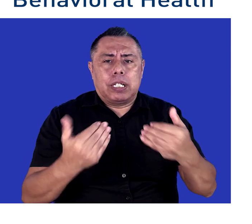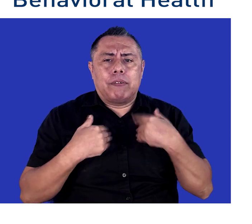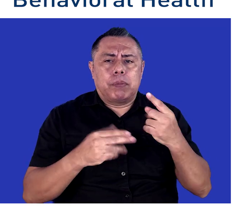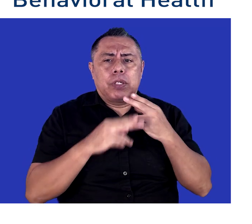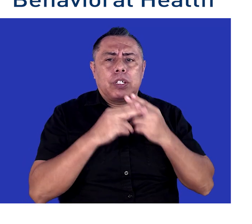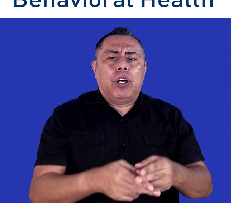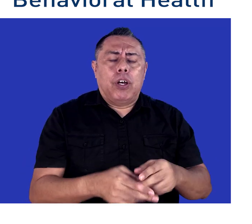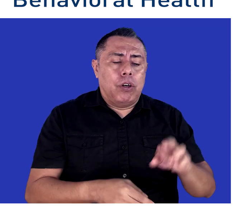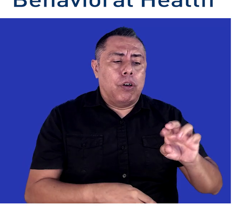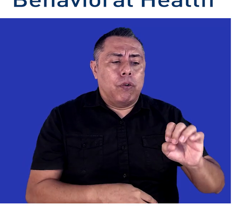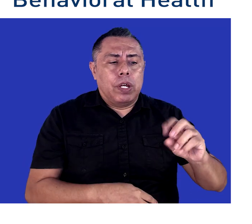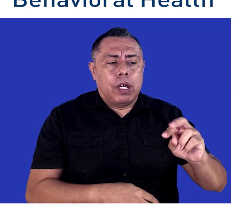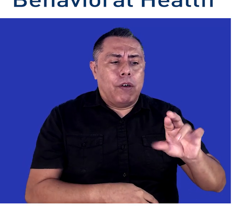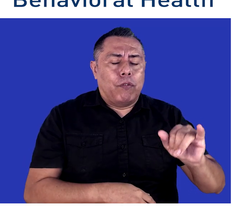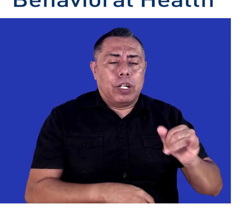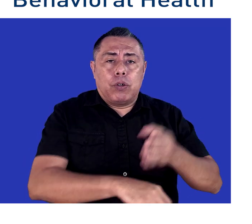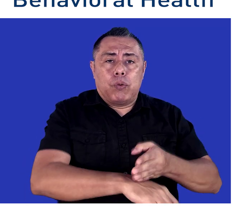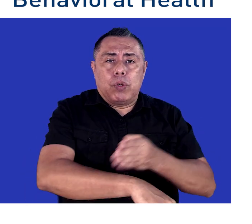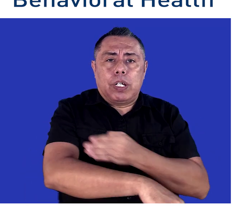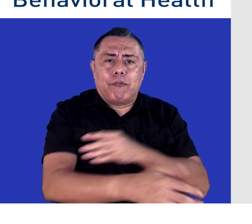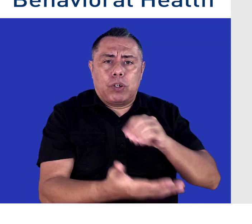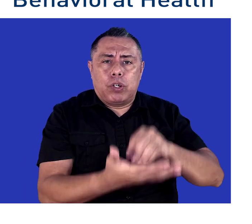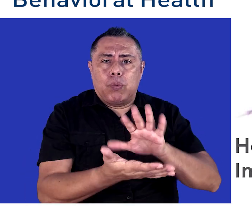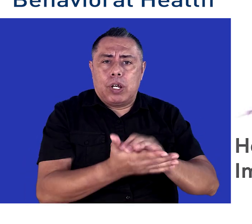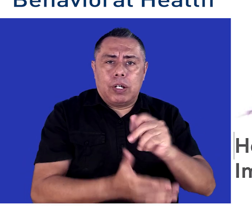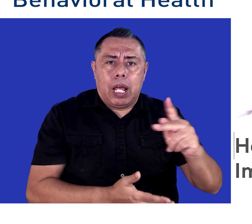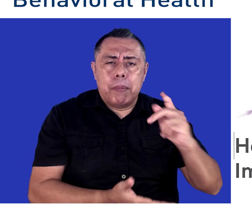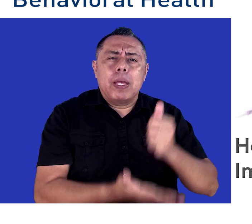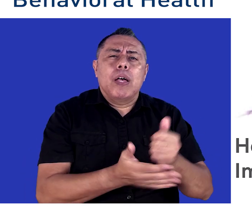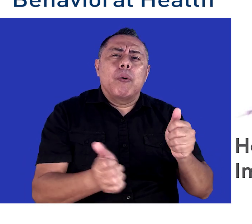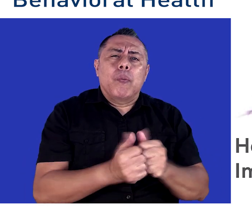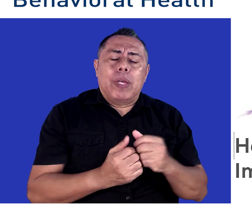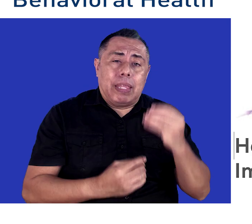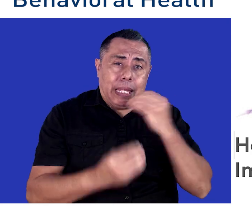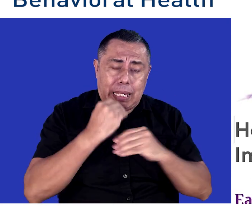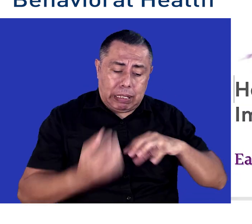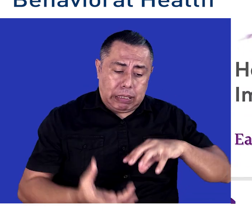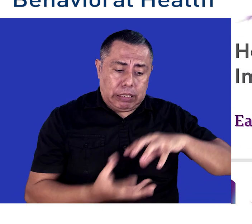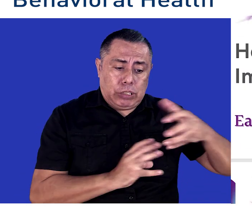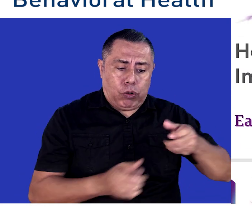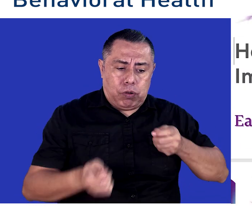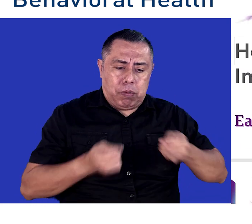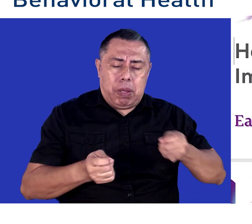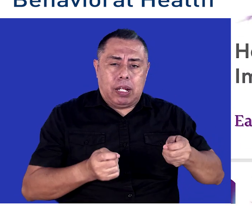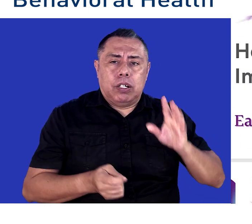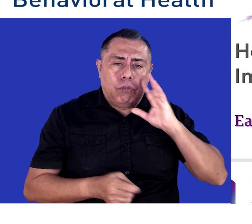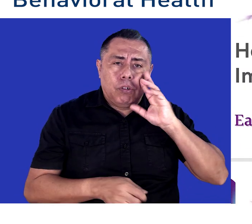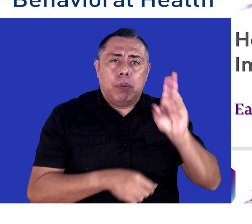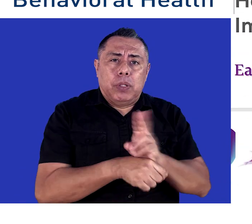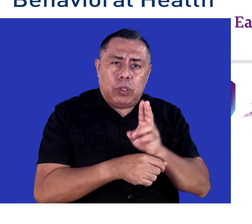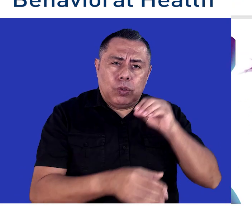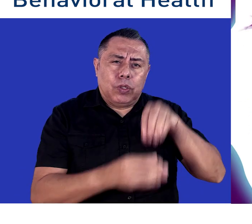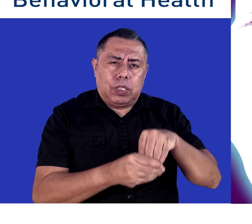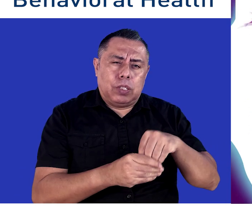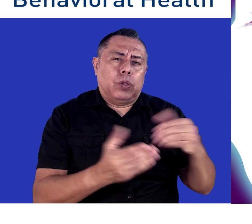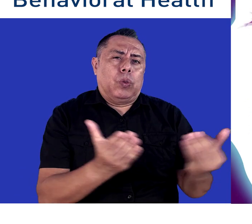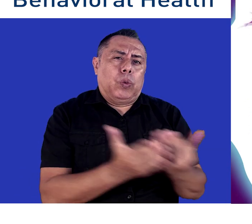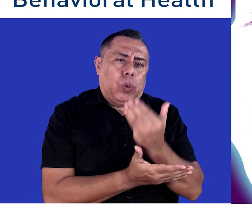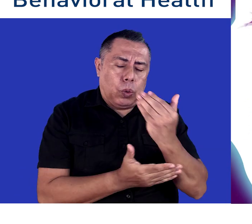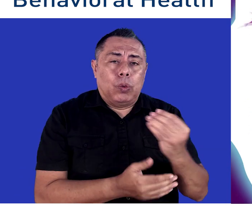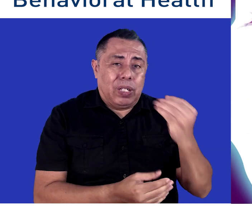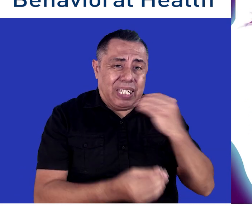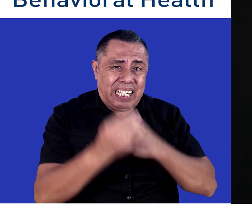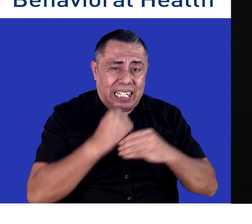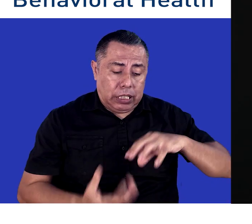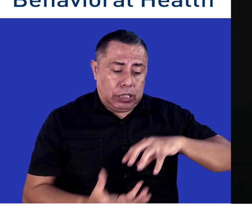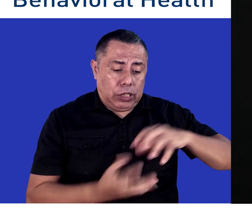Recovery Record app. The app is used to assist with eating disorder management and will continue to be utilized as part of the new